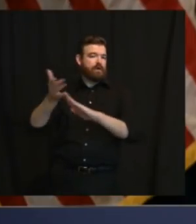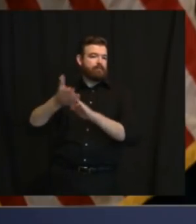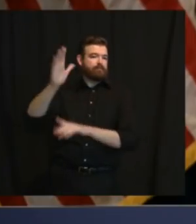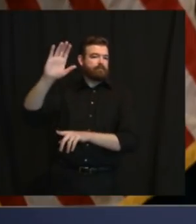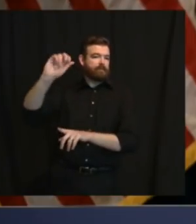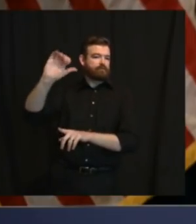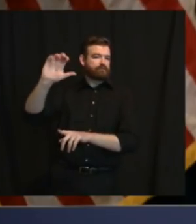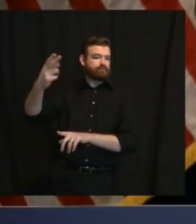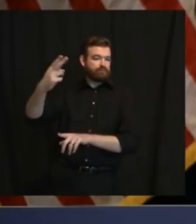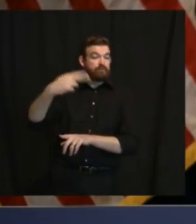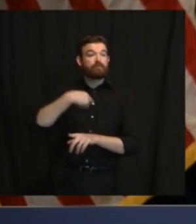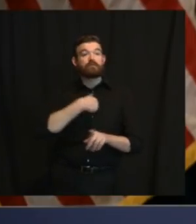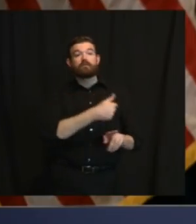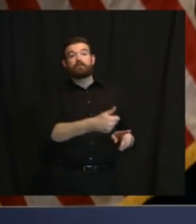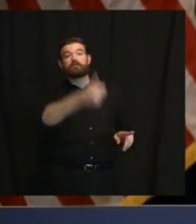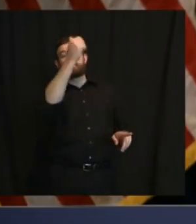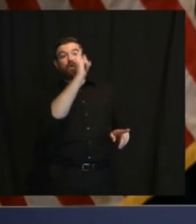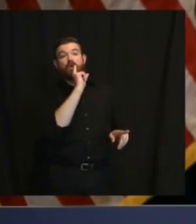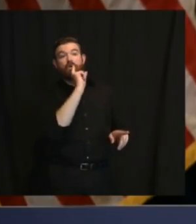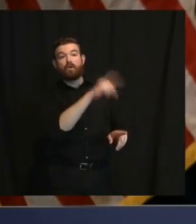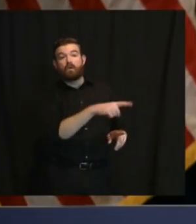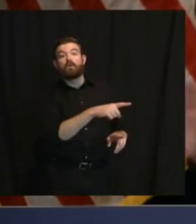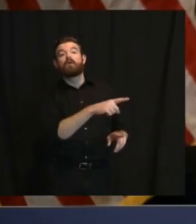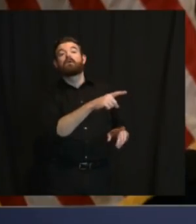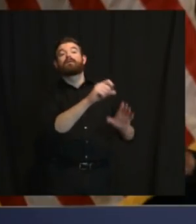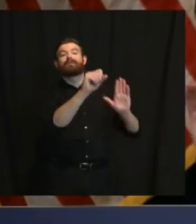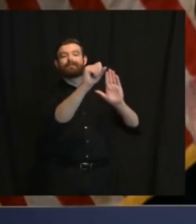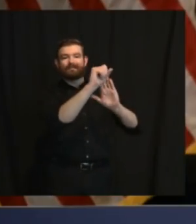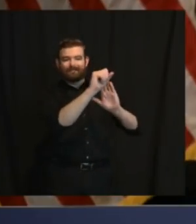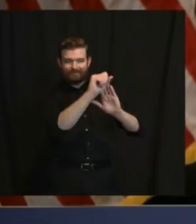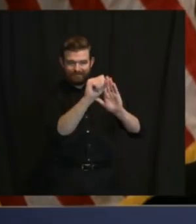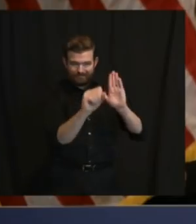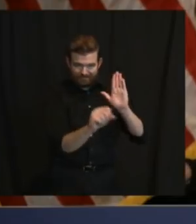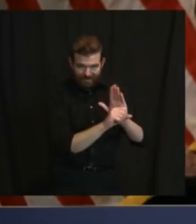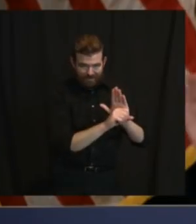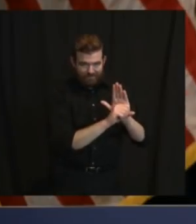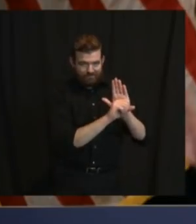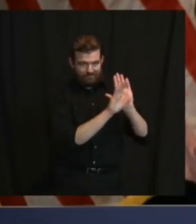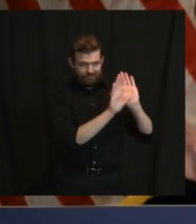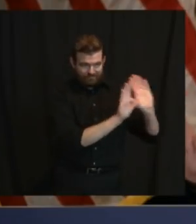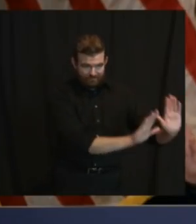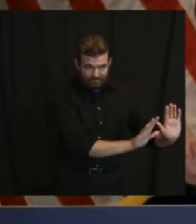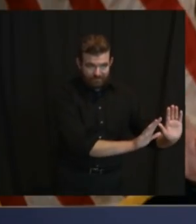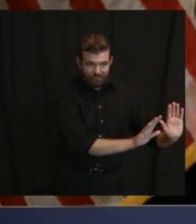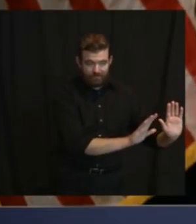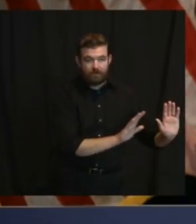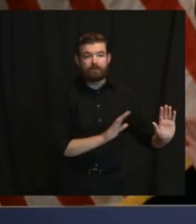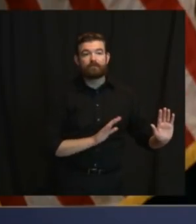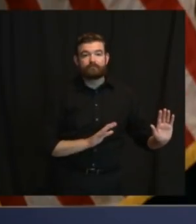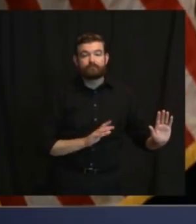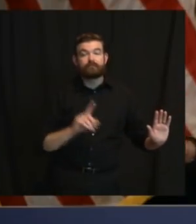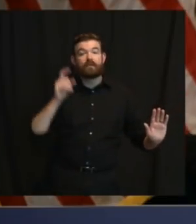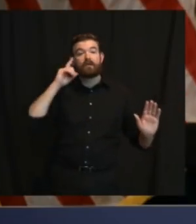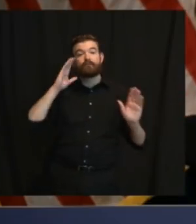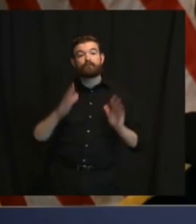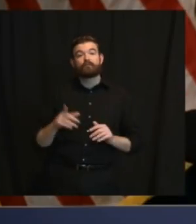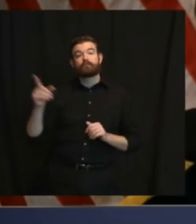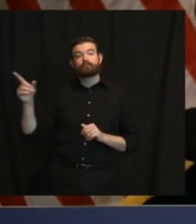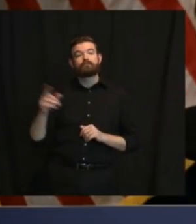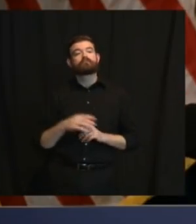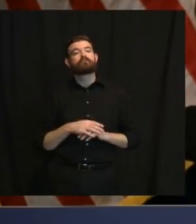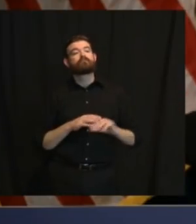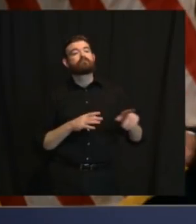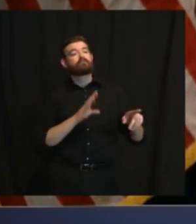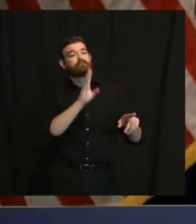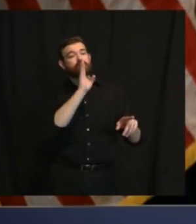state order? You good with that? Okay. I think we've said all that we're going to say about the blessed 4-year-old we've lost. You